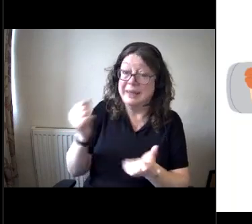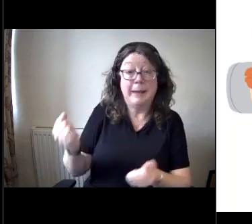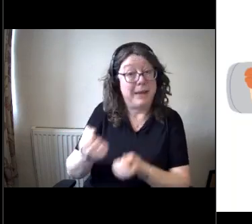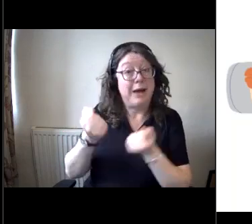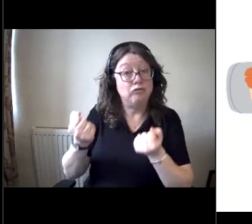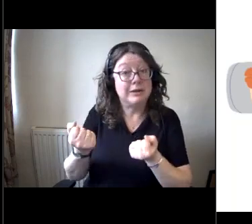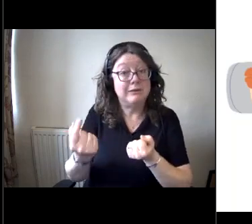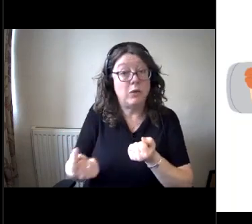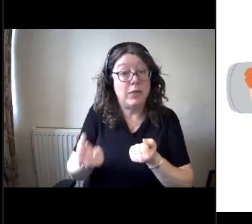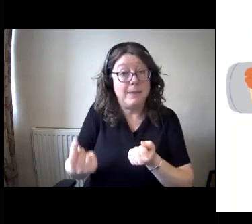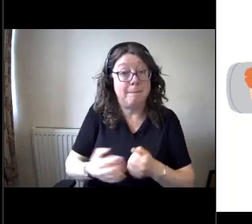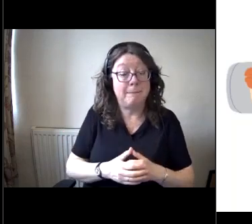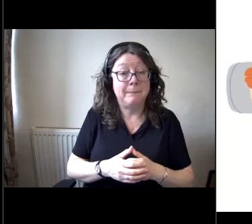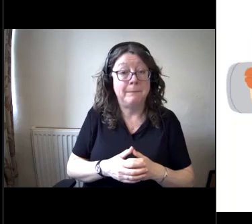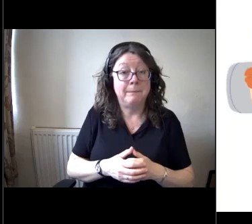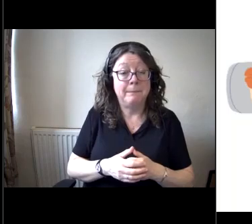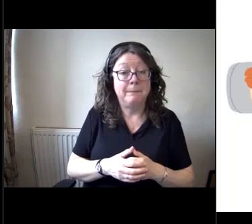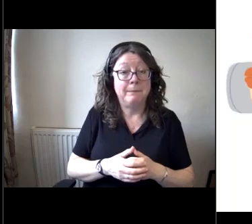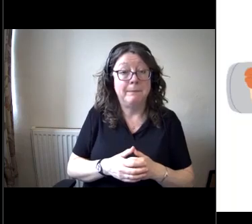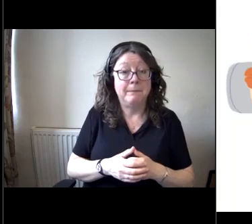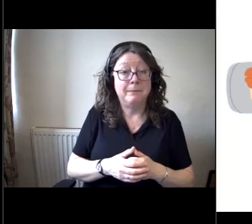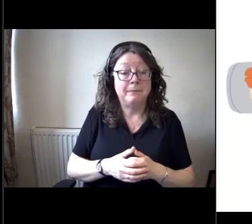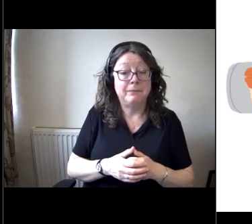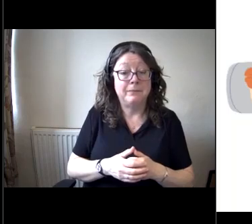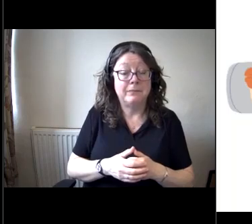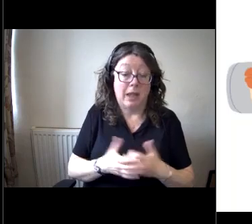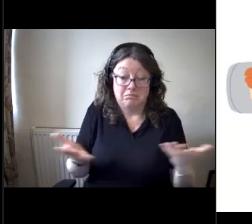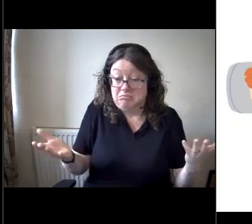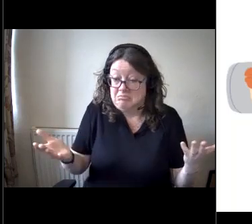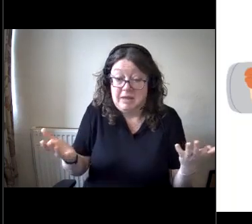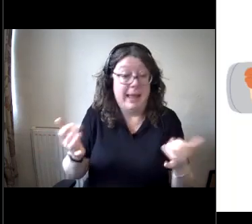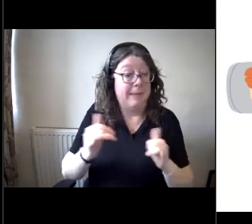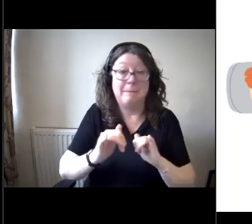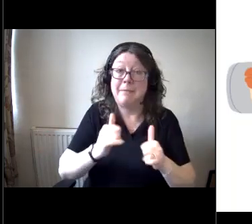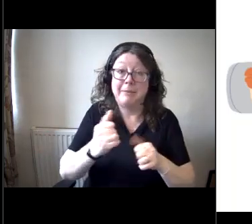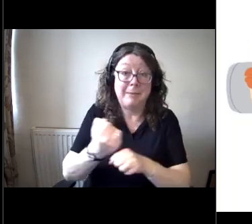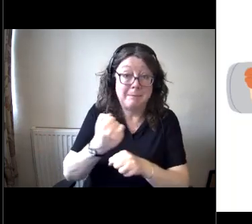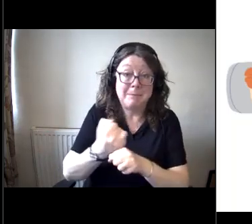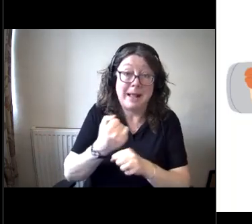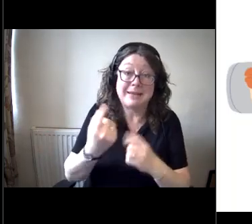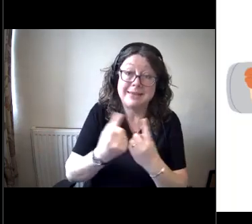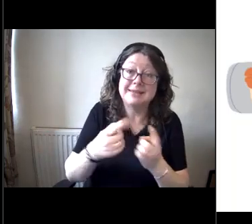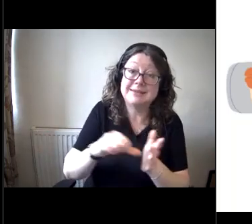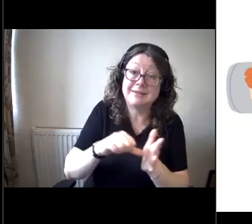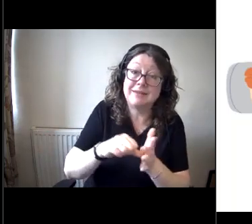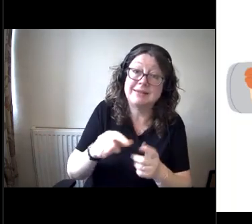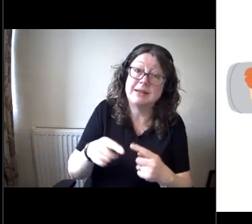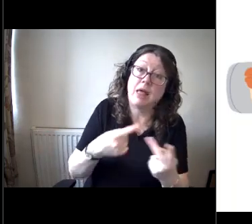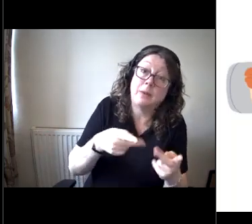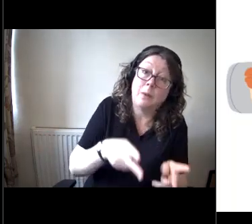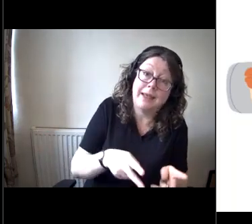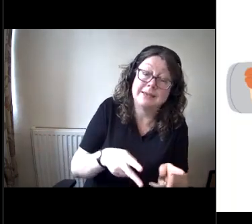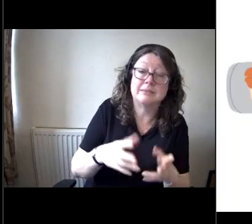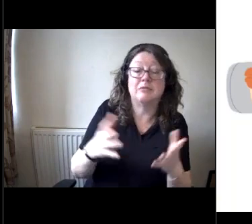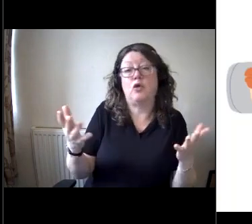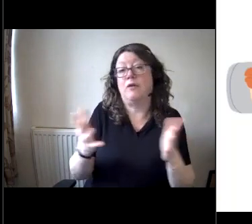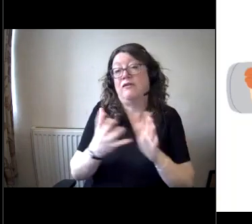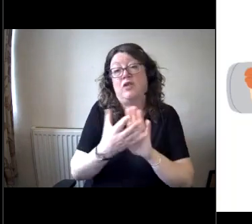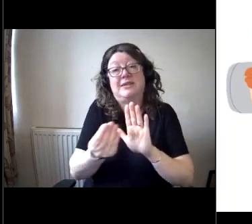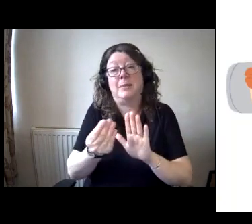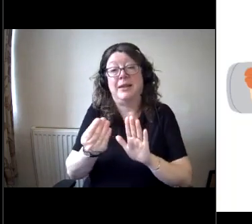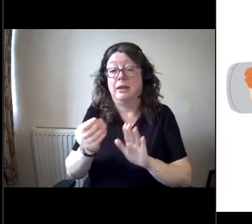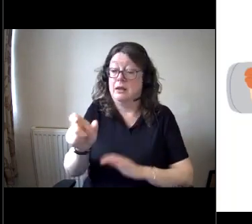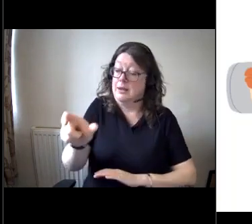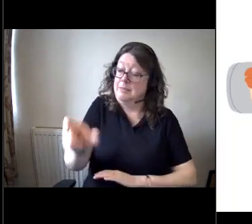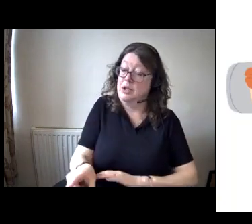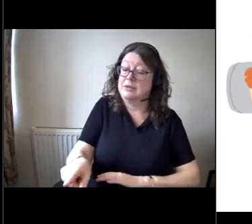some ways, but might make things more difficult for them in other ways. So if somebody thrives on routine and familiarity,